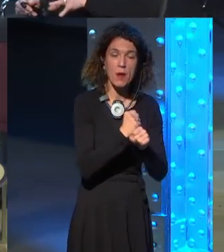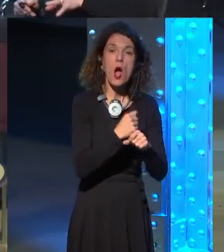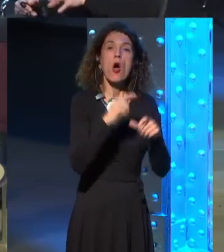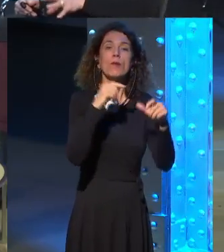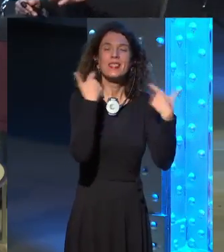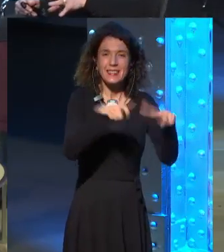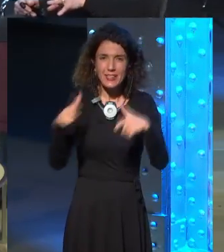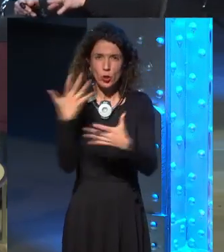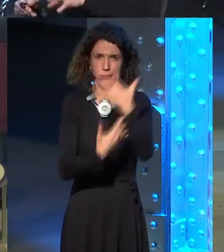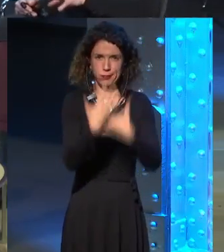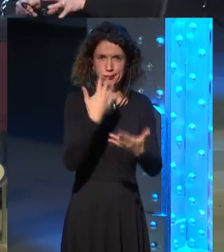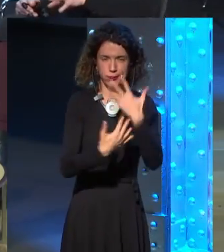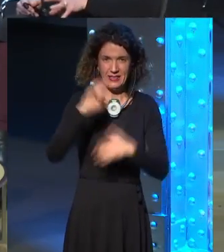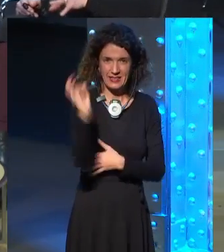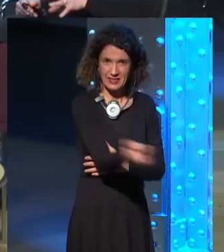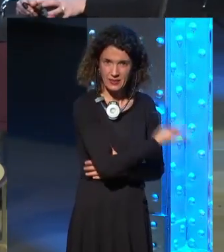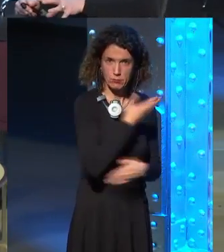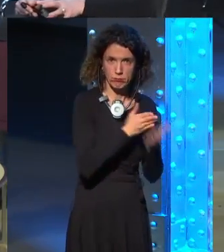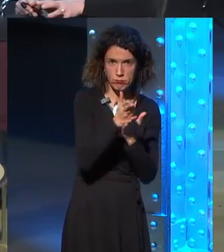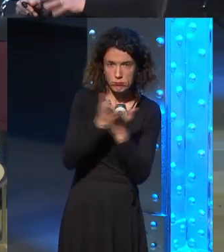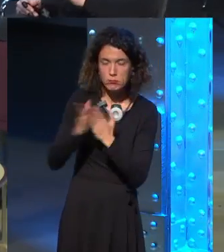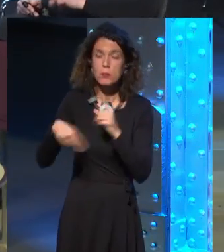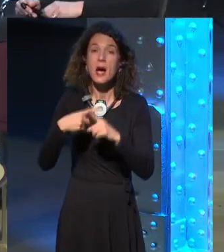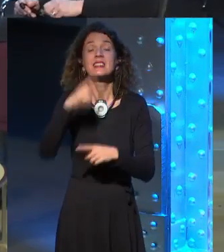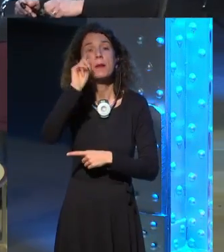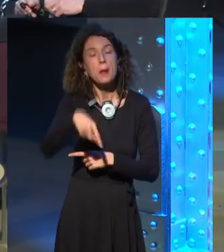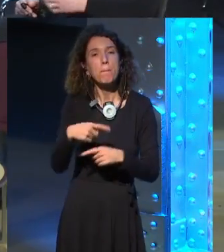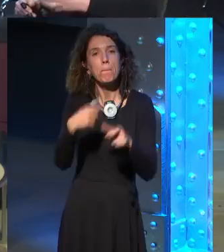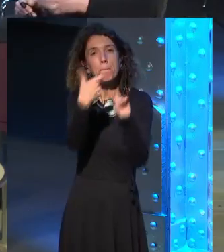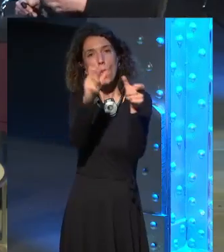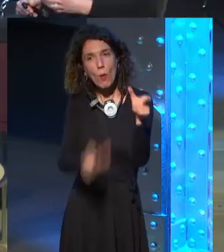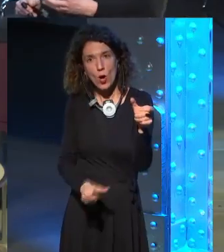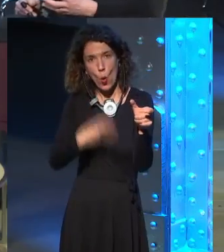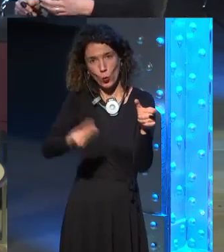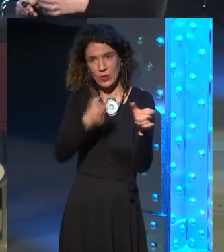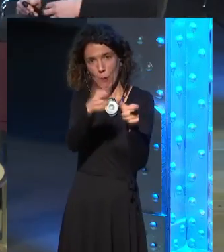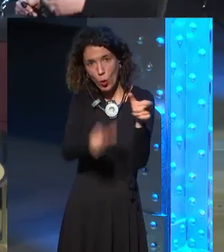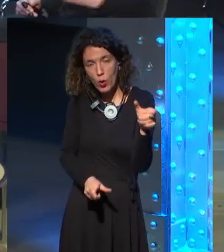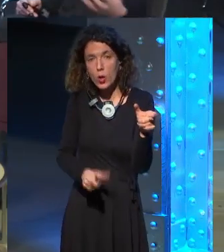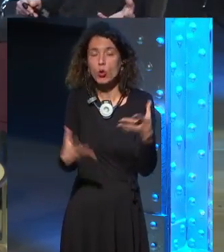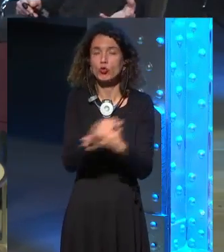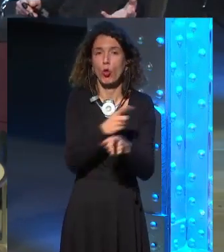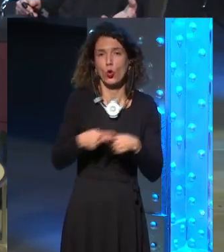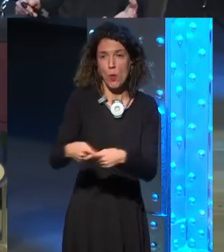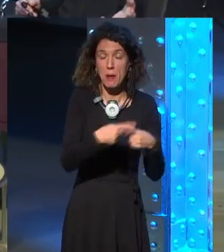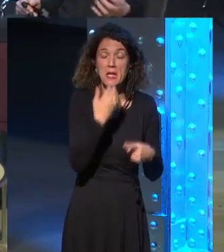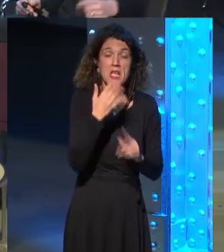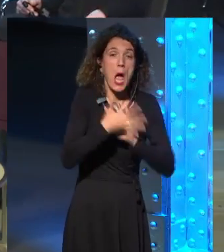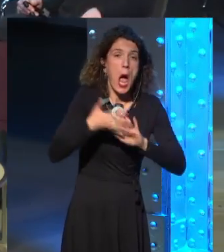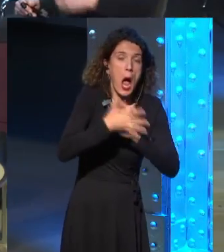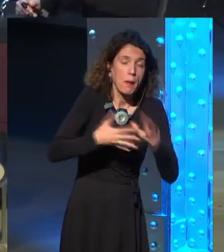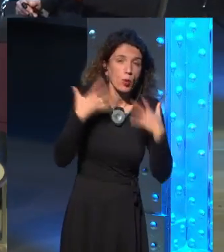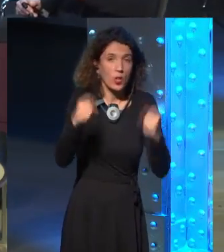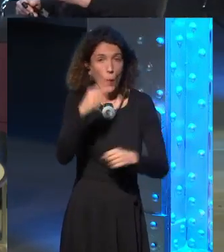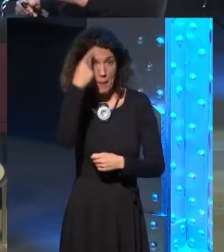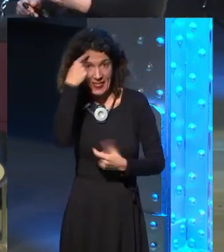words or constructs that sort of everyone has a share in. Because if we talk about mental health, it's sort of the Ministry of Health.